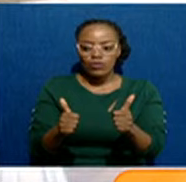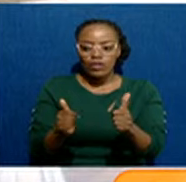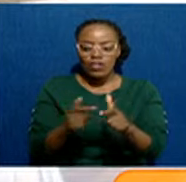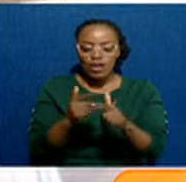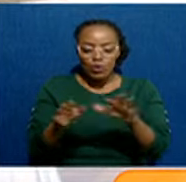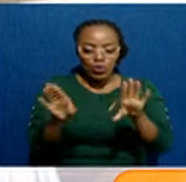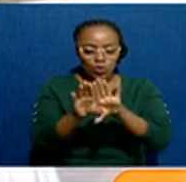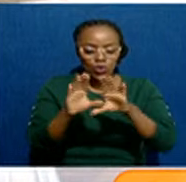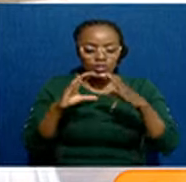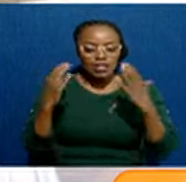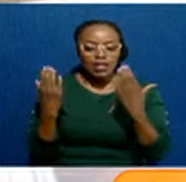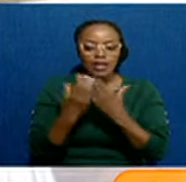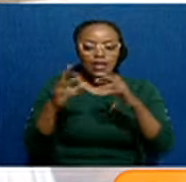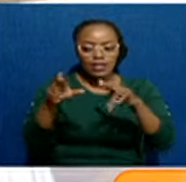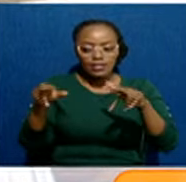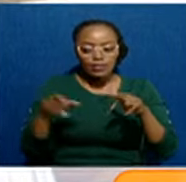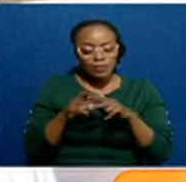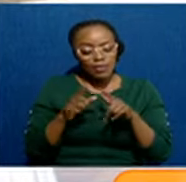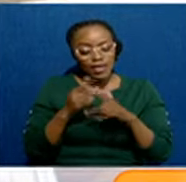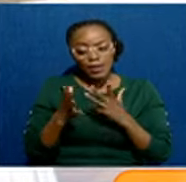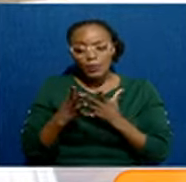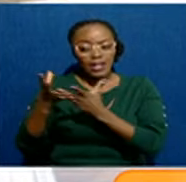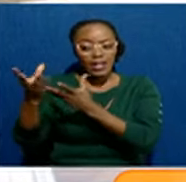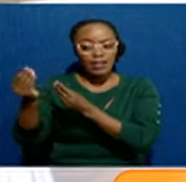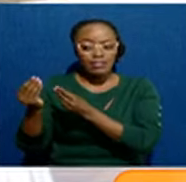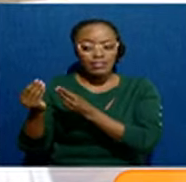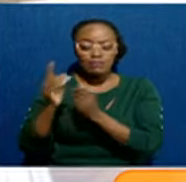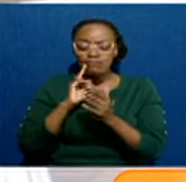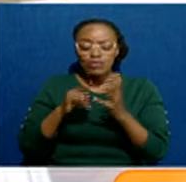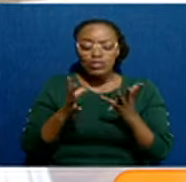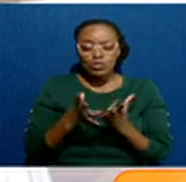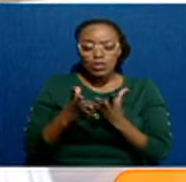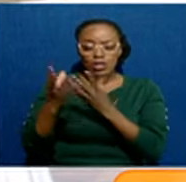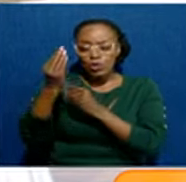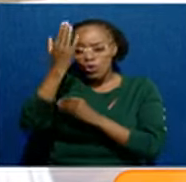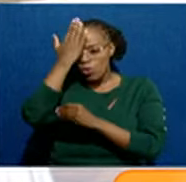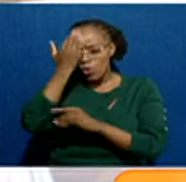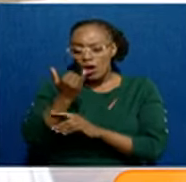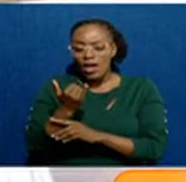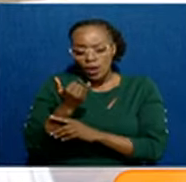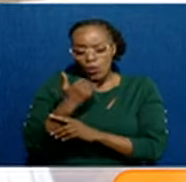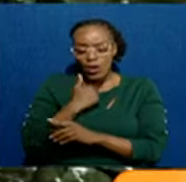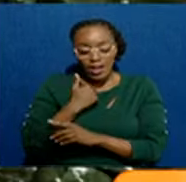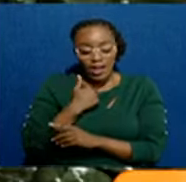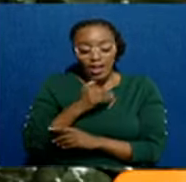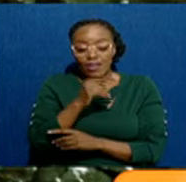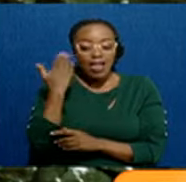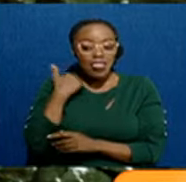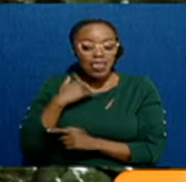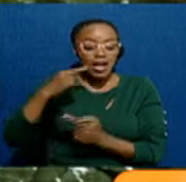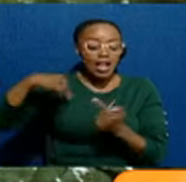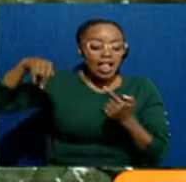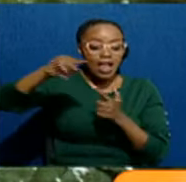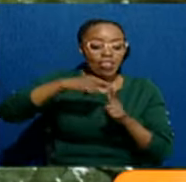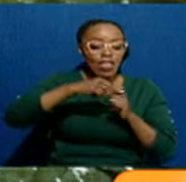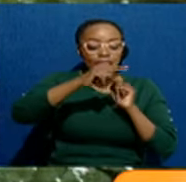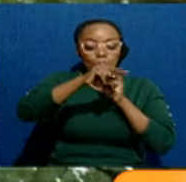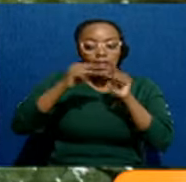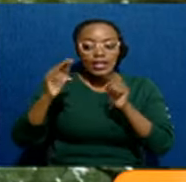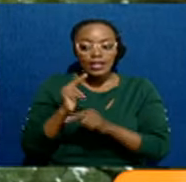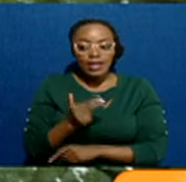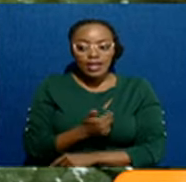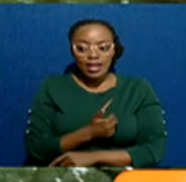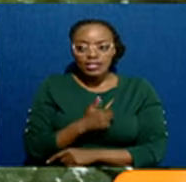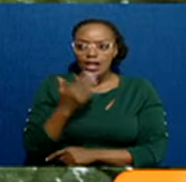tukafunga madarasa na tukaenda tukaambiwa tuende kwa hapa kwa sababu tutasingirwa na tutamalizwa. Other schools that were